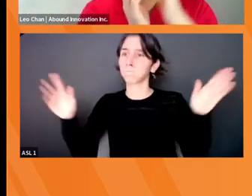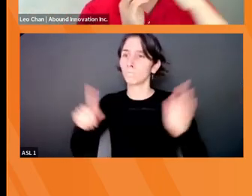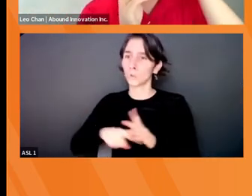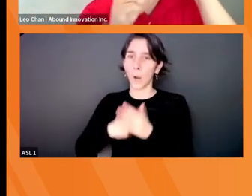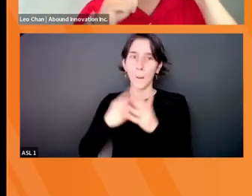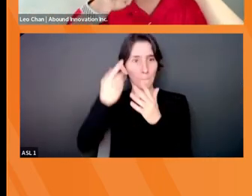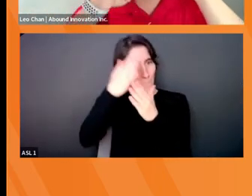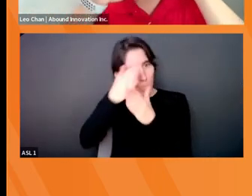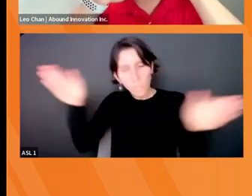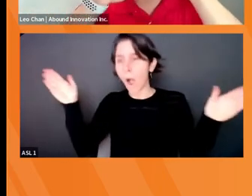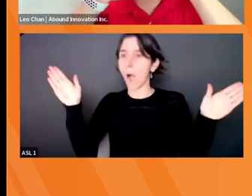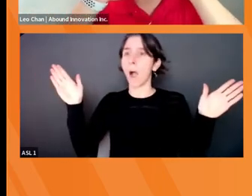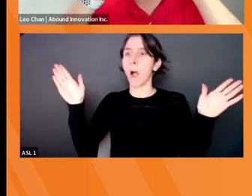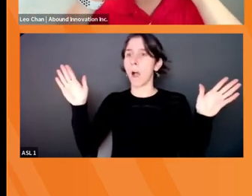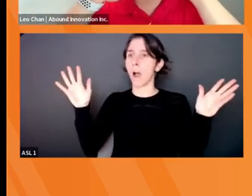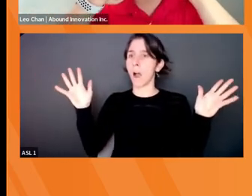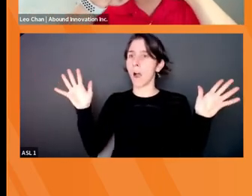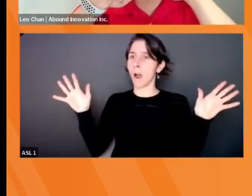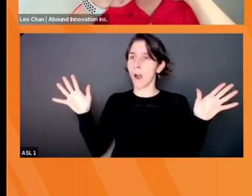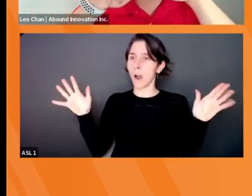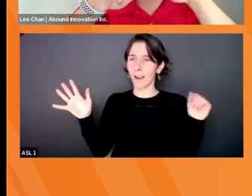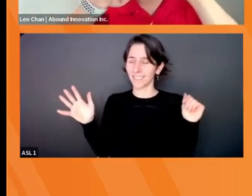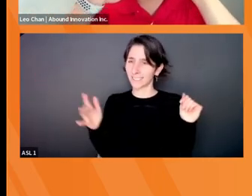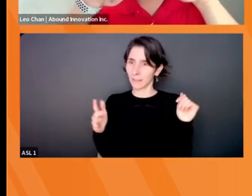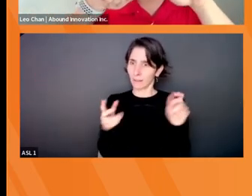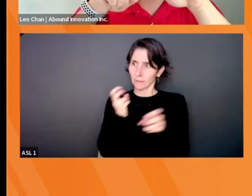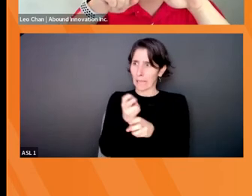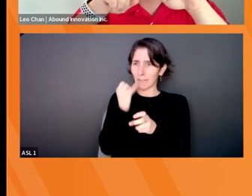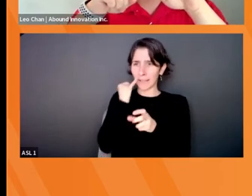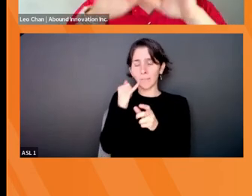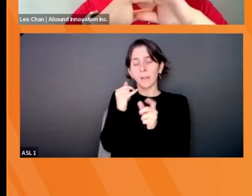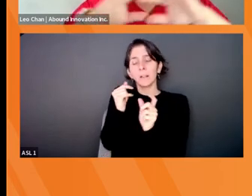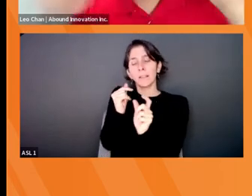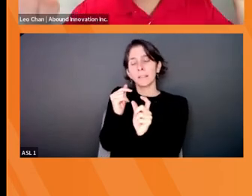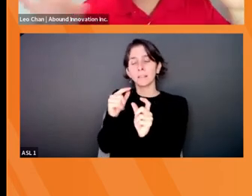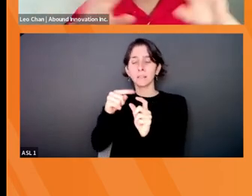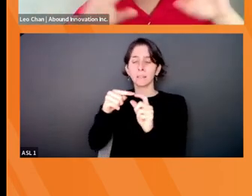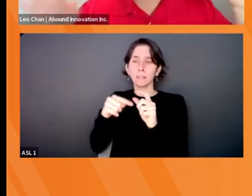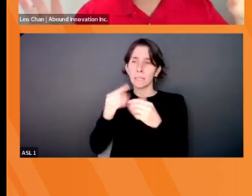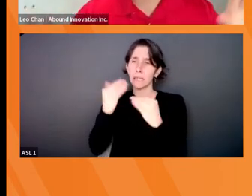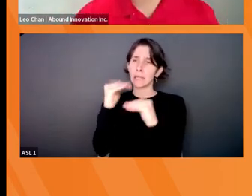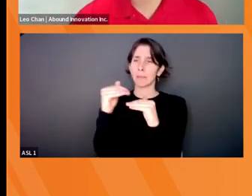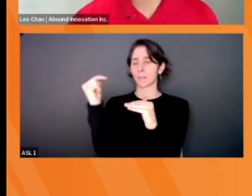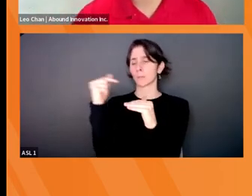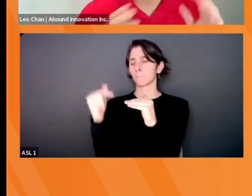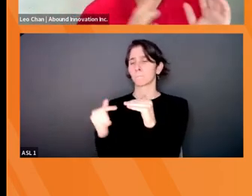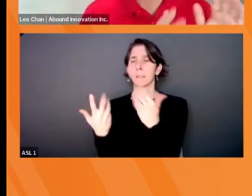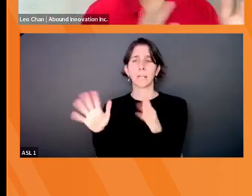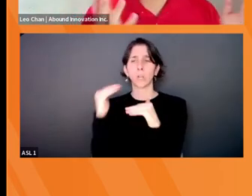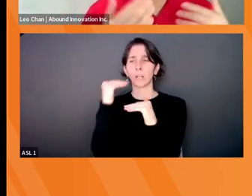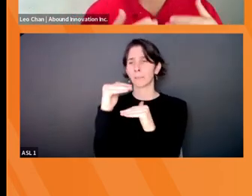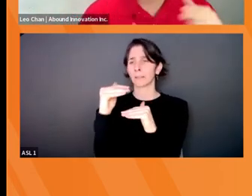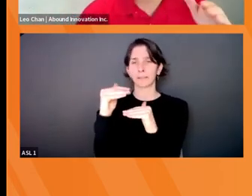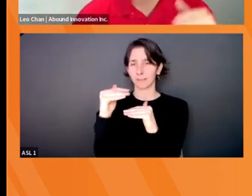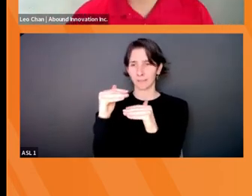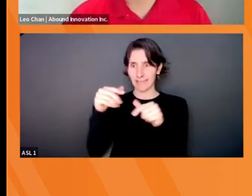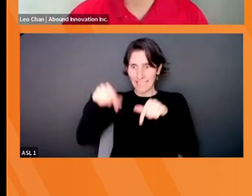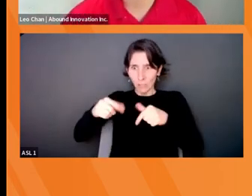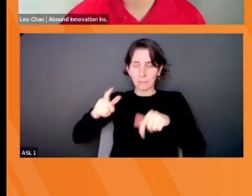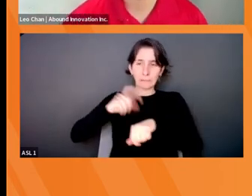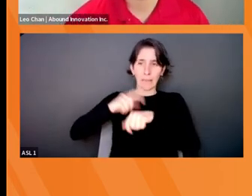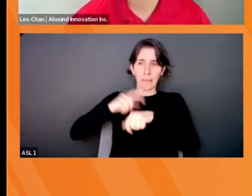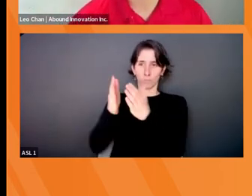you've been told like, this is okay, I want your ideas to fit in this little box. And that's all it can be. So you want to push the edges as much as you can here. And there's a lot of tools that you can